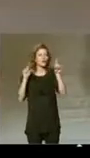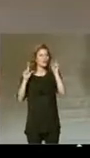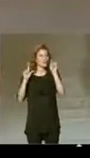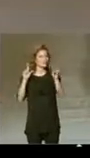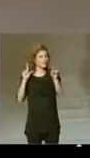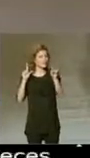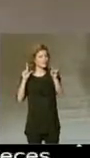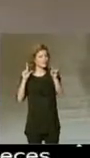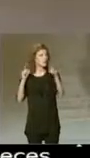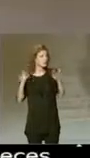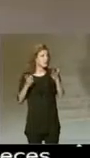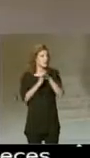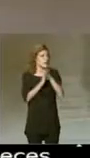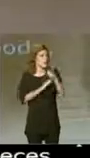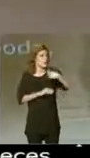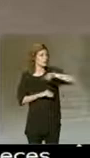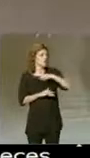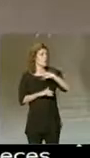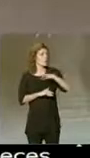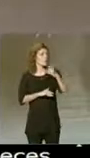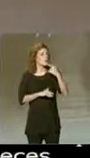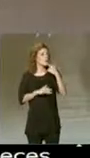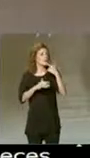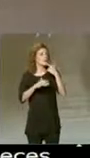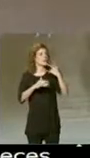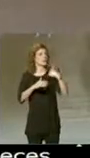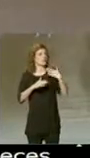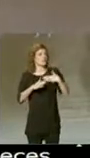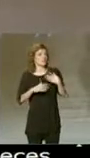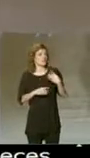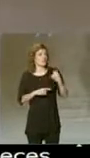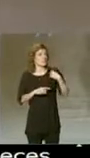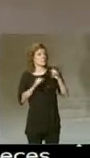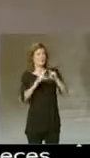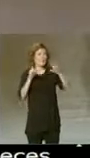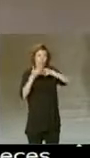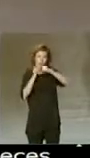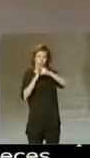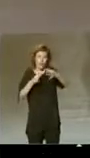saying the protagonist is you, I could say the antagonist is me. And